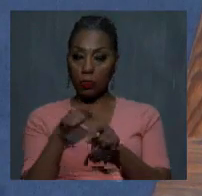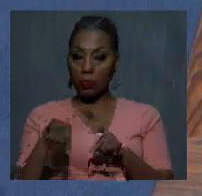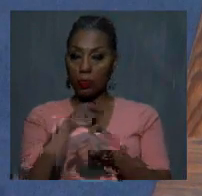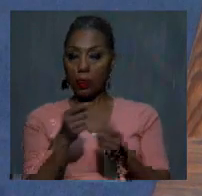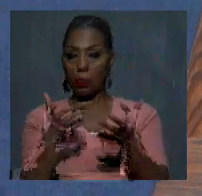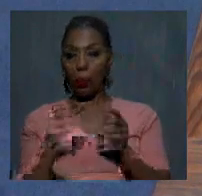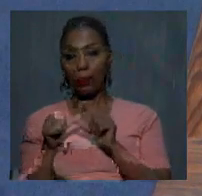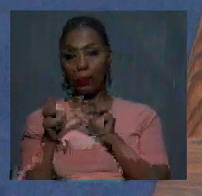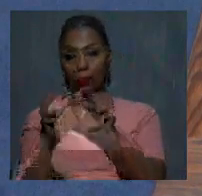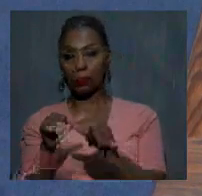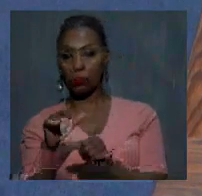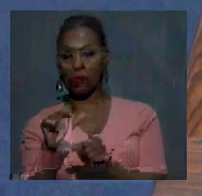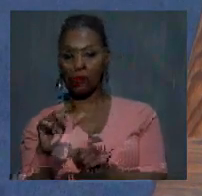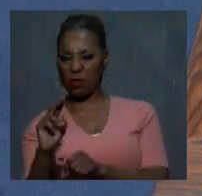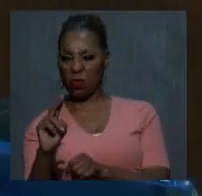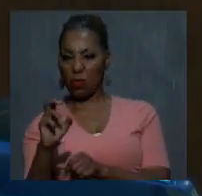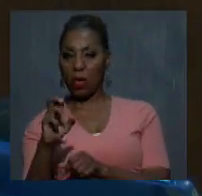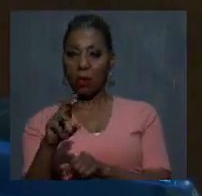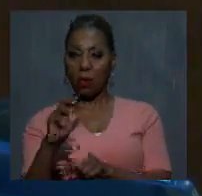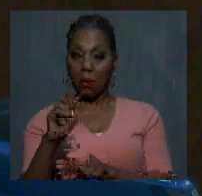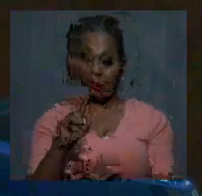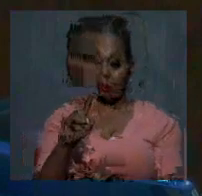And